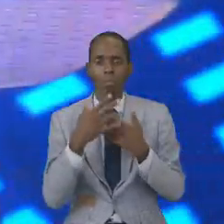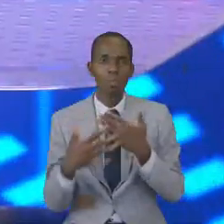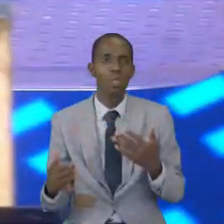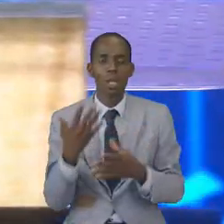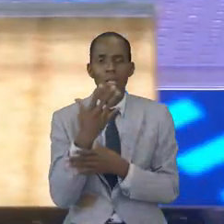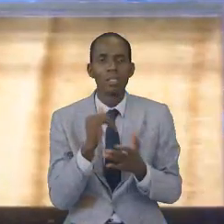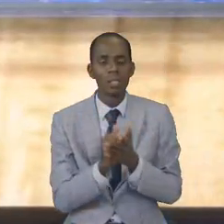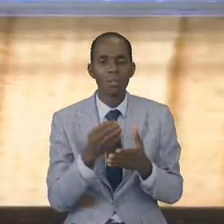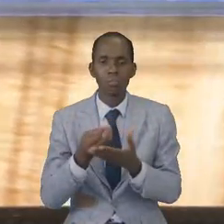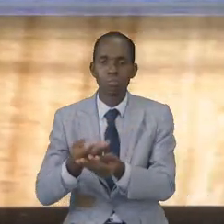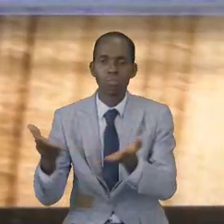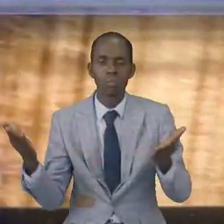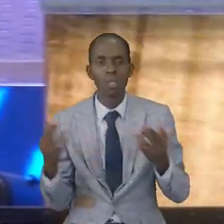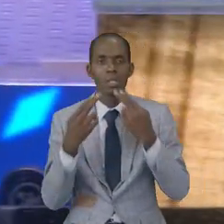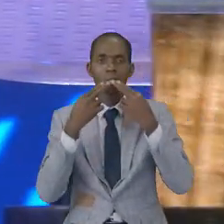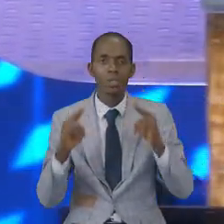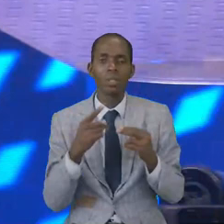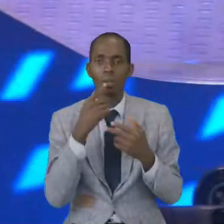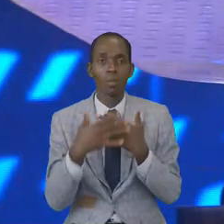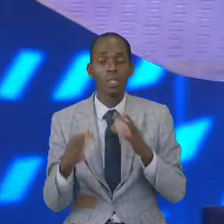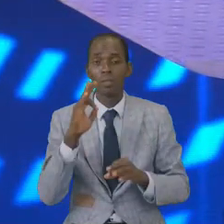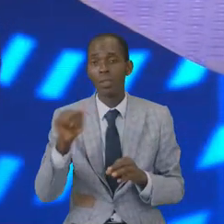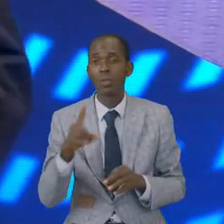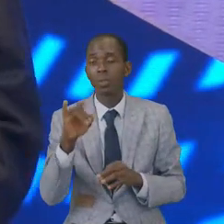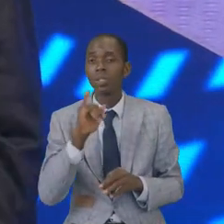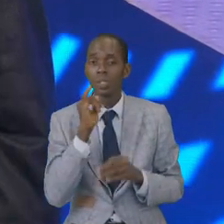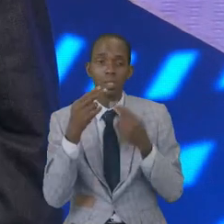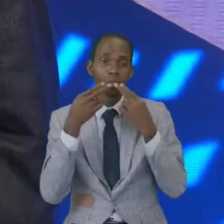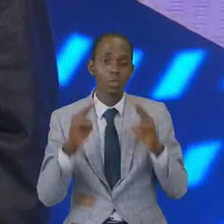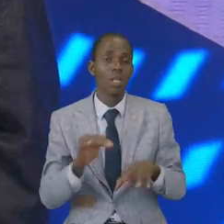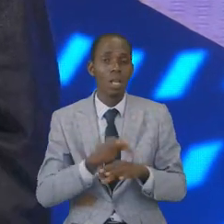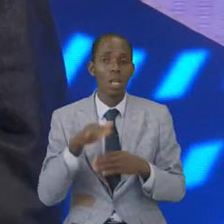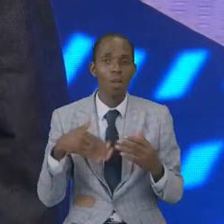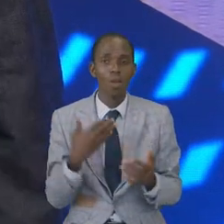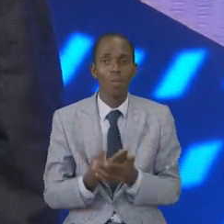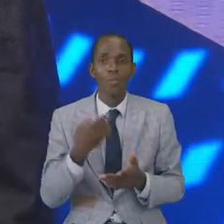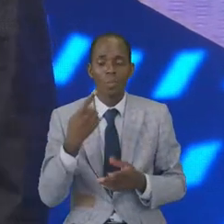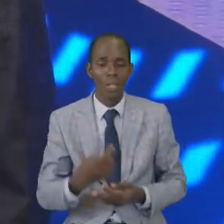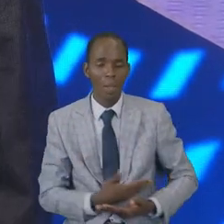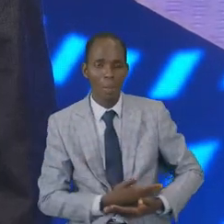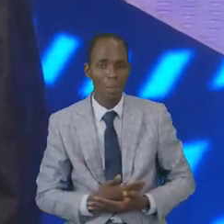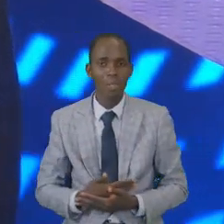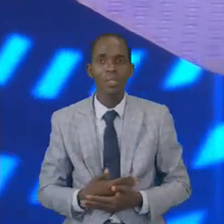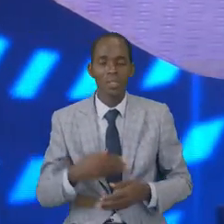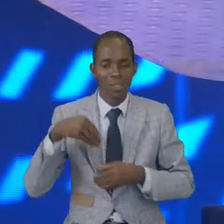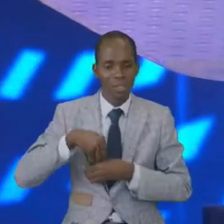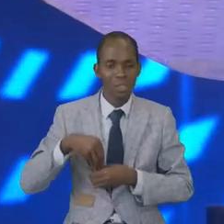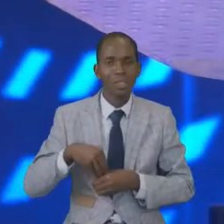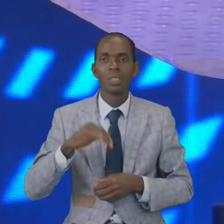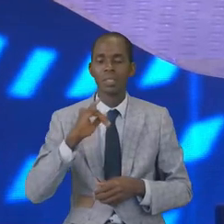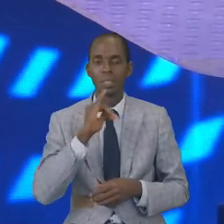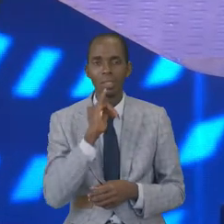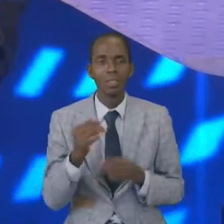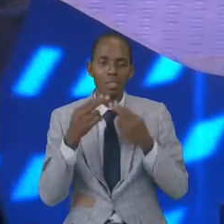shed innocent blood. Lord, if anyone is innocent at all, the baby inside is